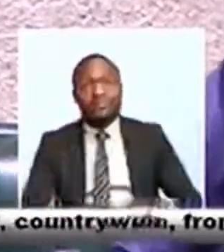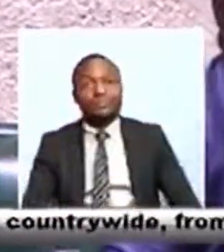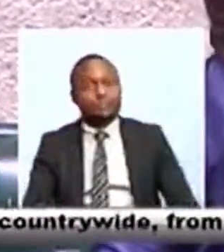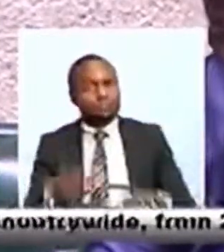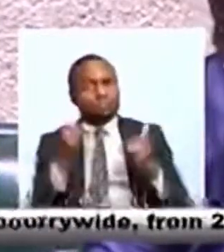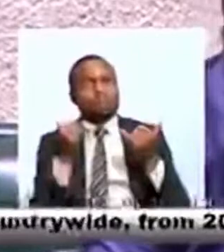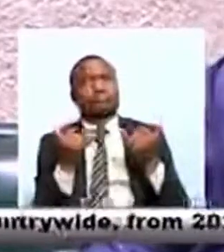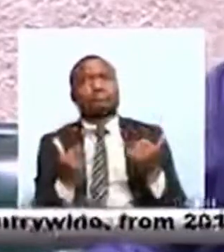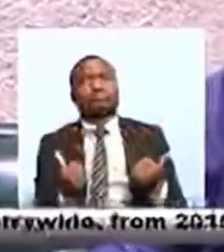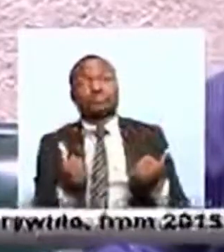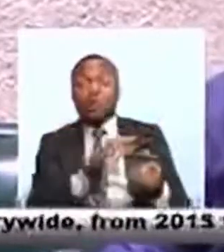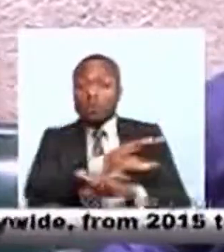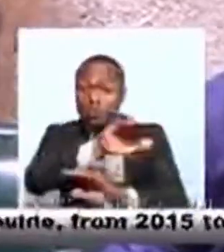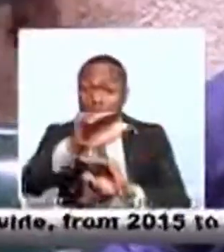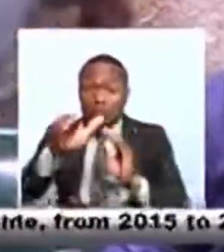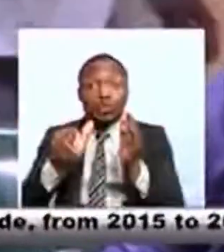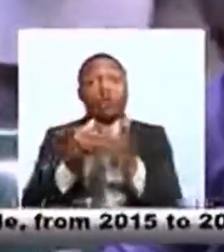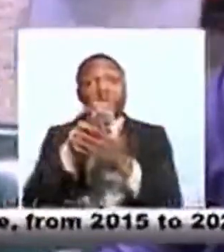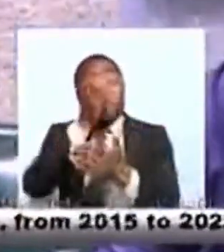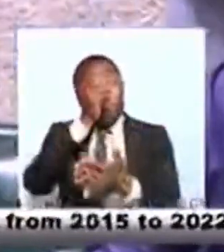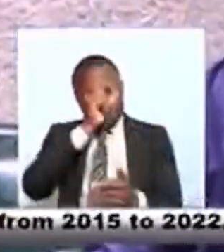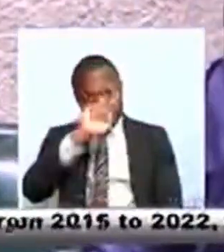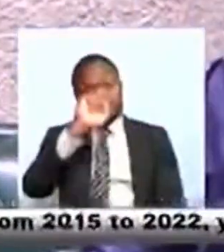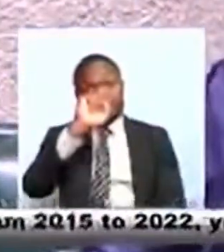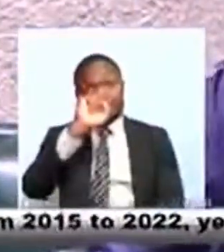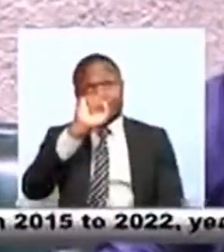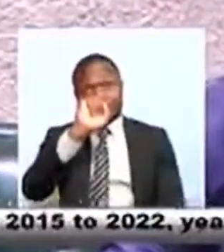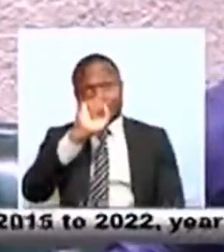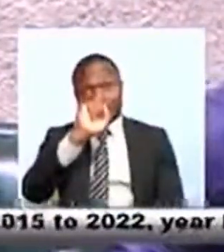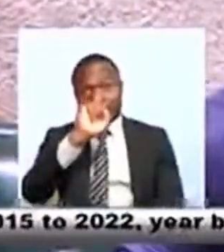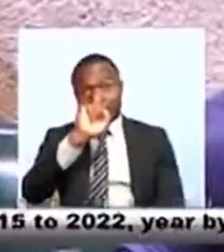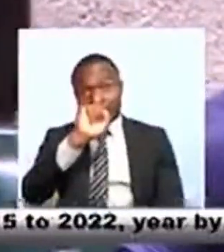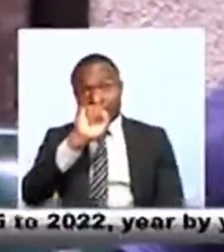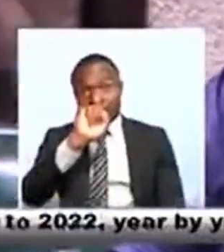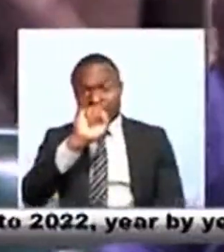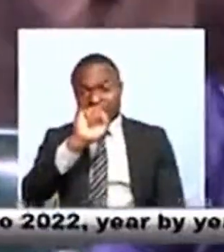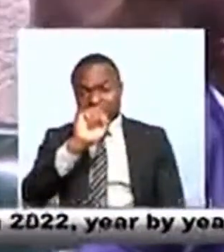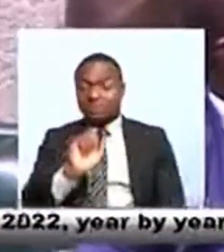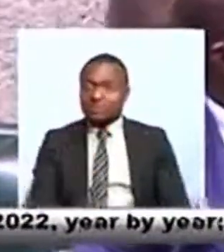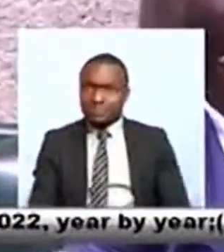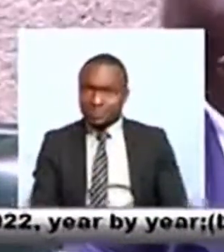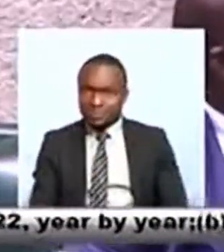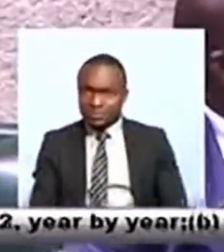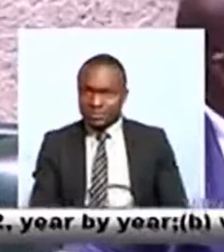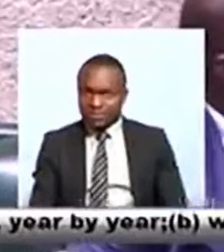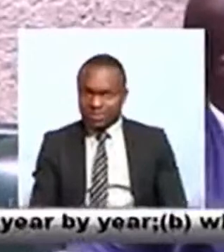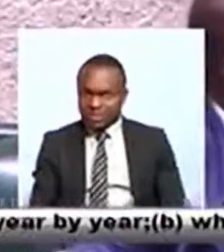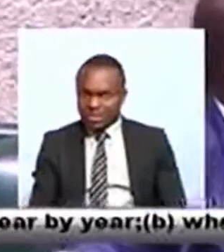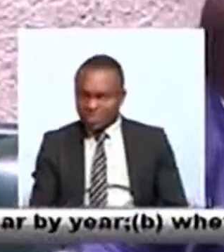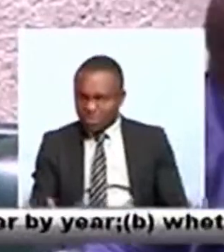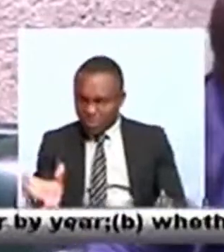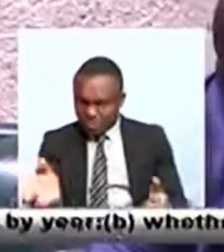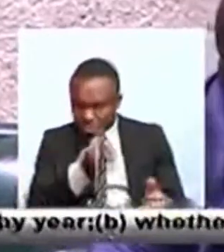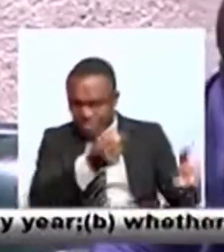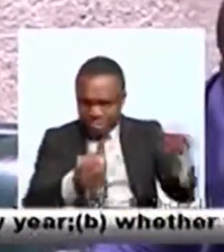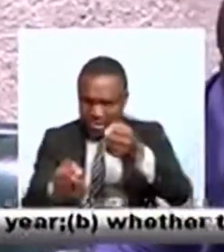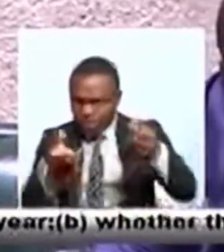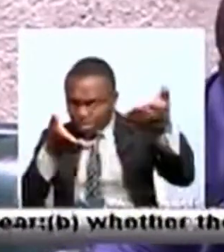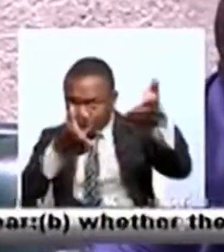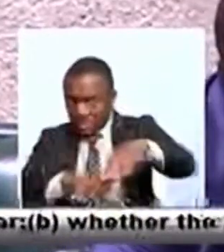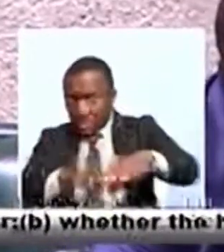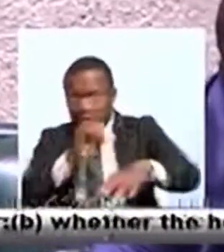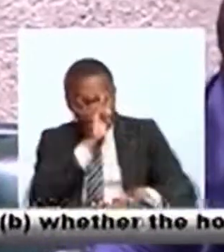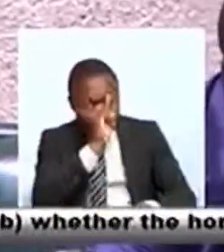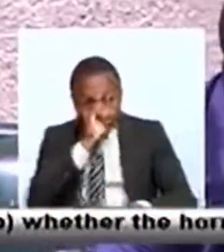currently all the horns that were harvested from the dead rhinos are locked up in